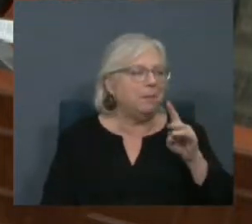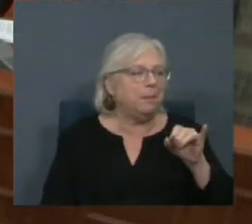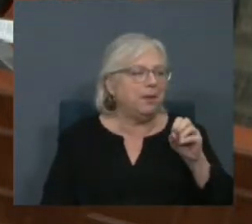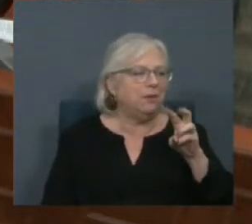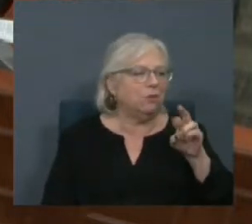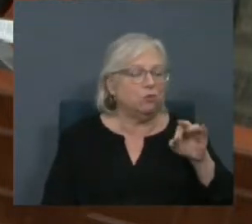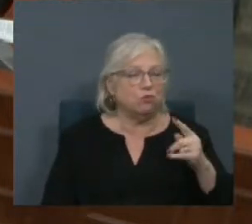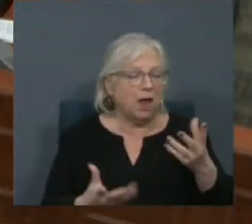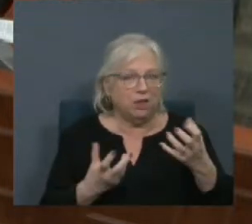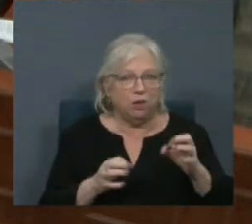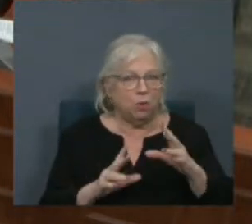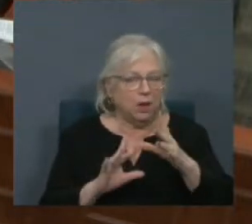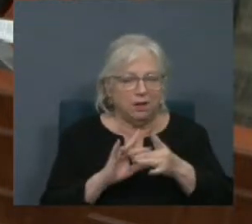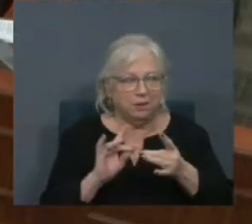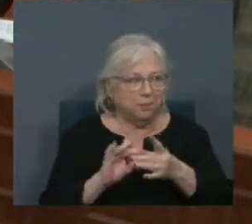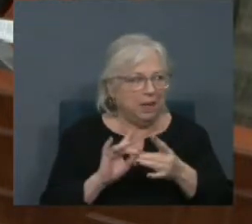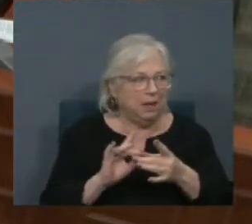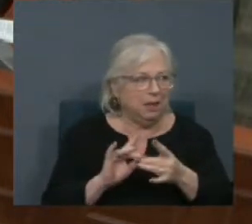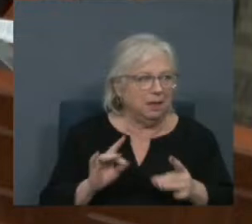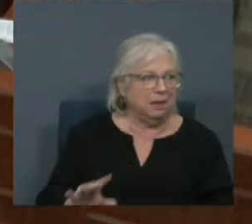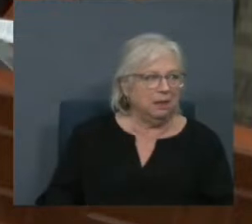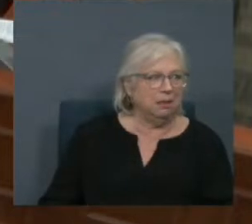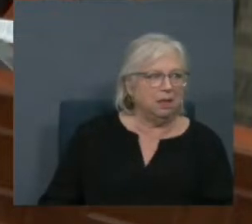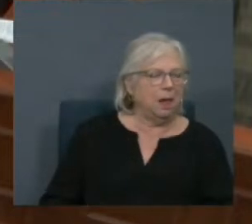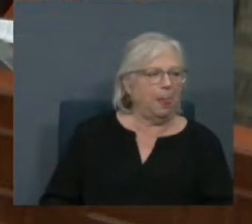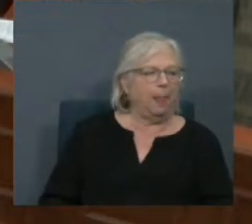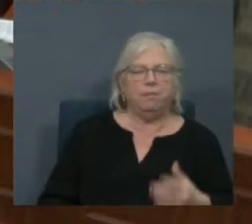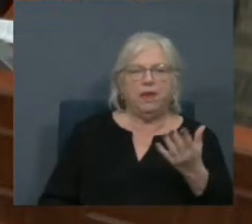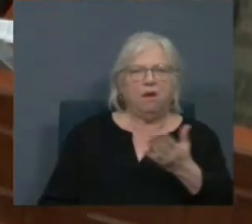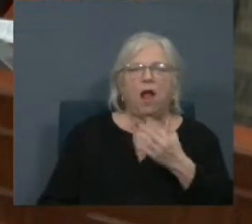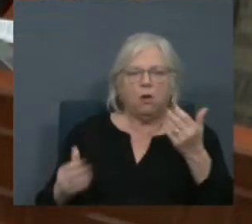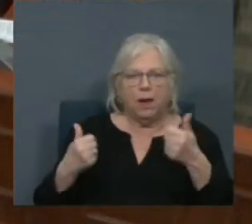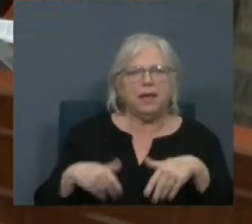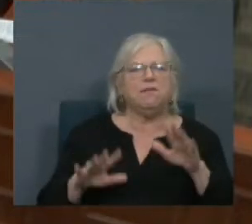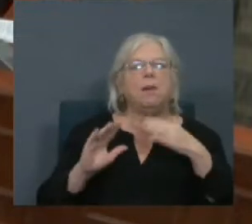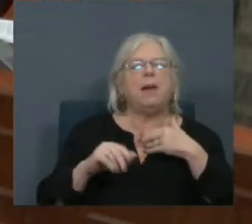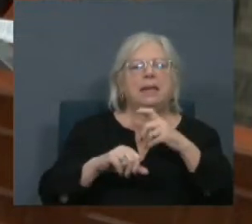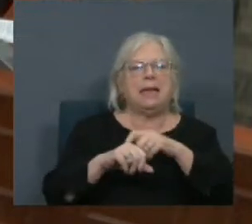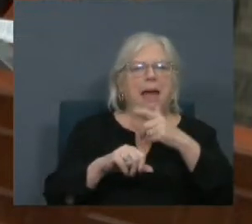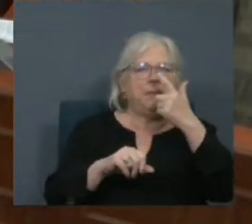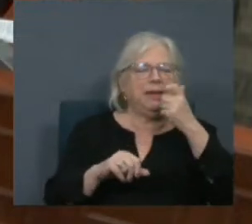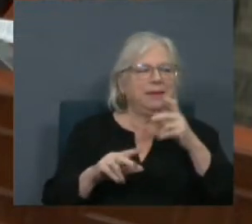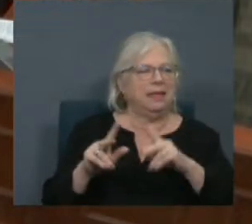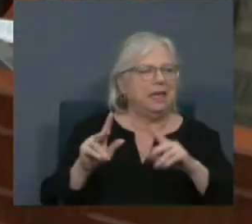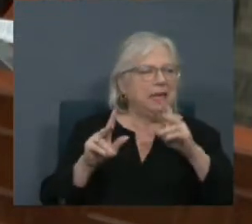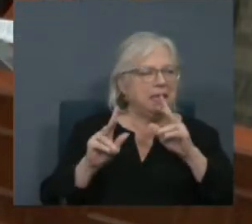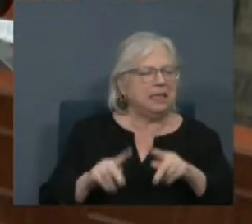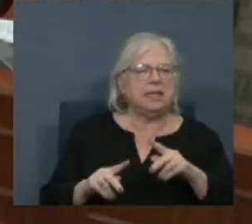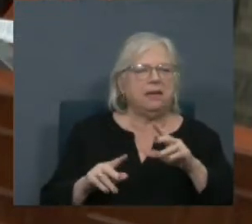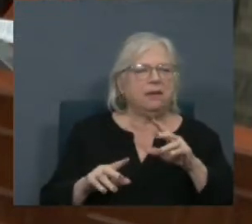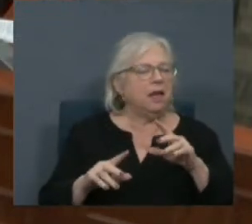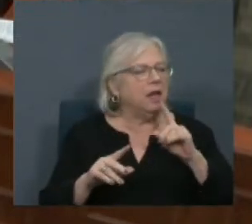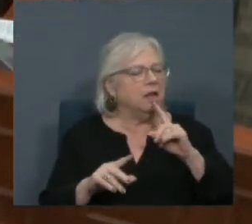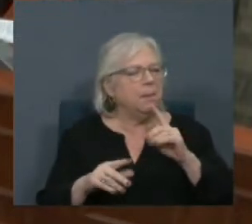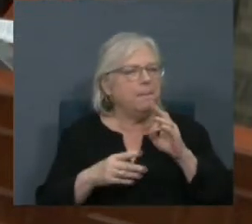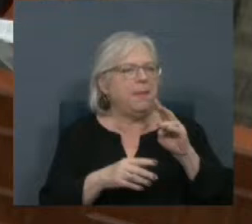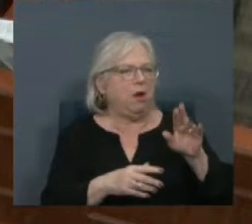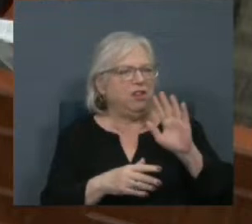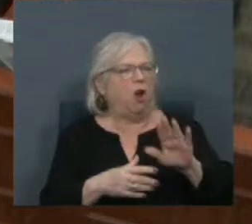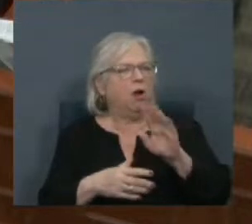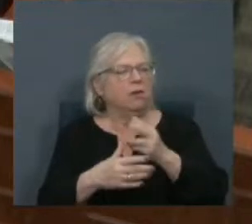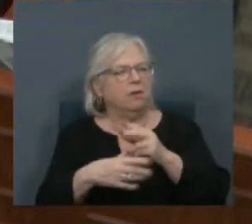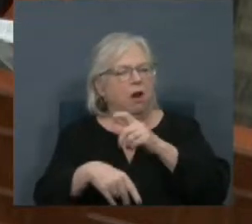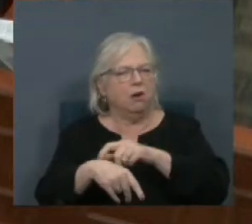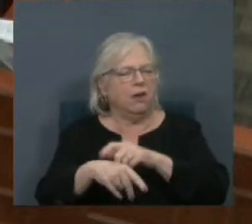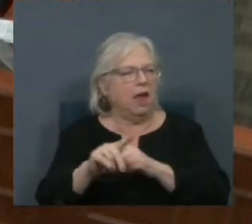speak. Can we If have a that's the roll case, call? If you don't want to speak, we're gonna Here, motion to I'll go adjourn, ahead and Ms. Wright. yield my time since this is a citizen, It's her time. it's a not yours. citizen, yeah,